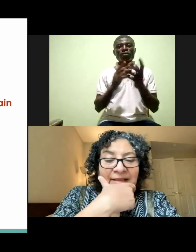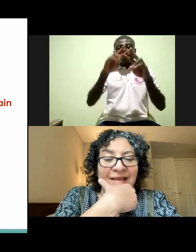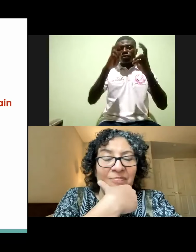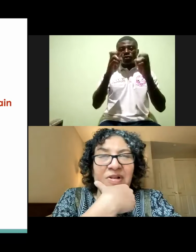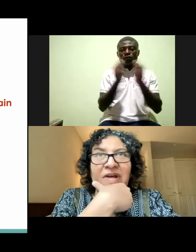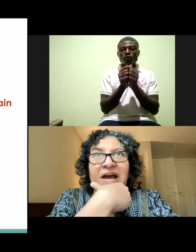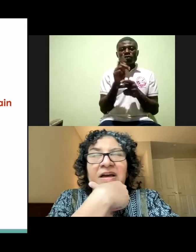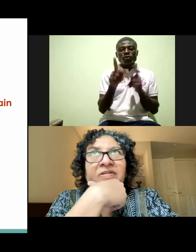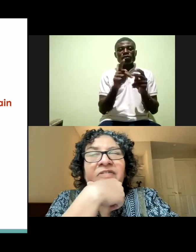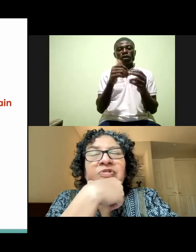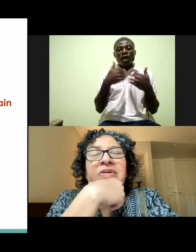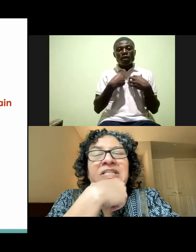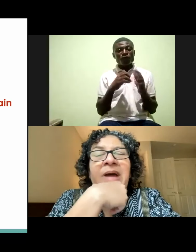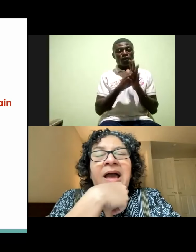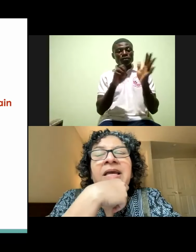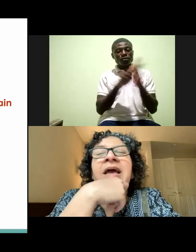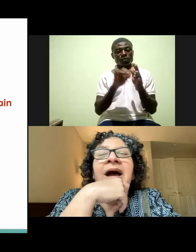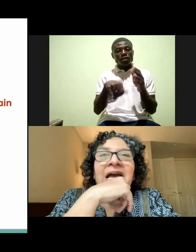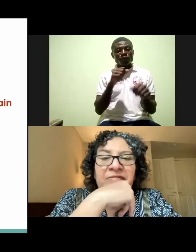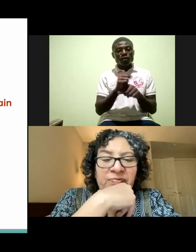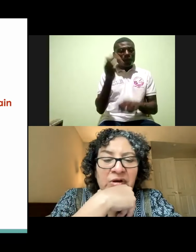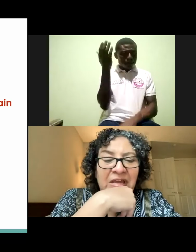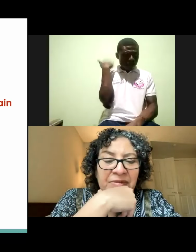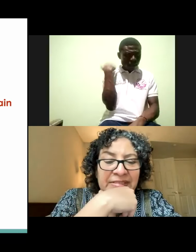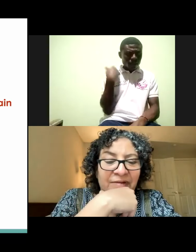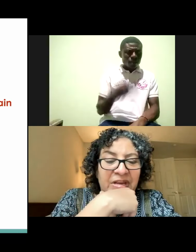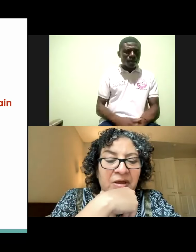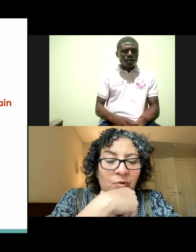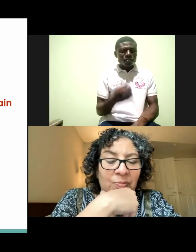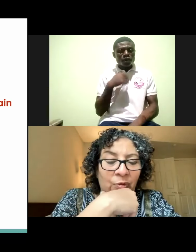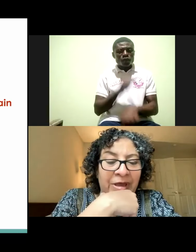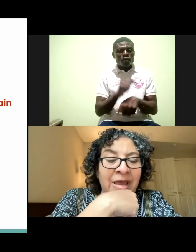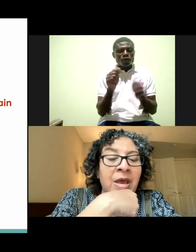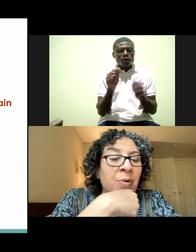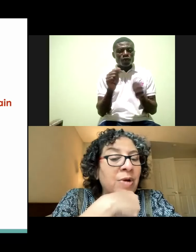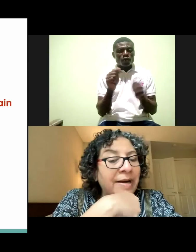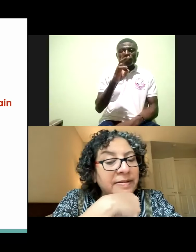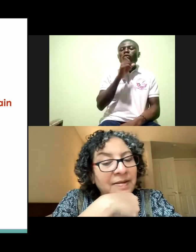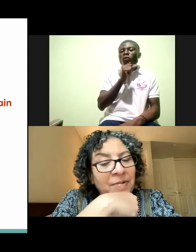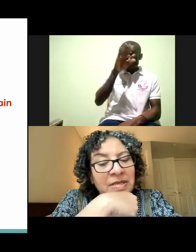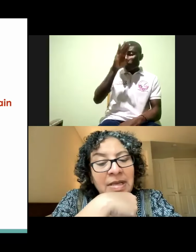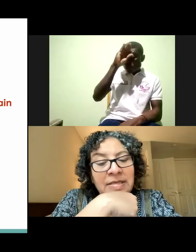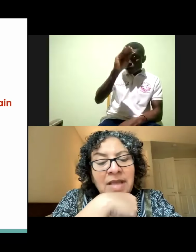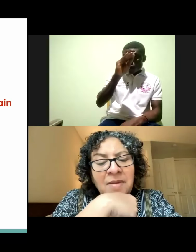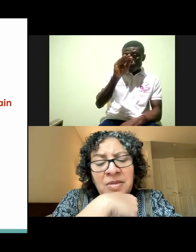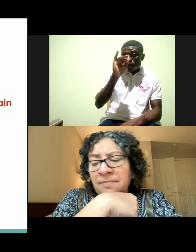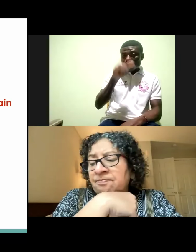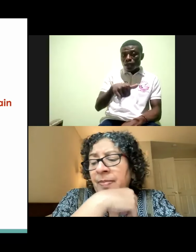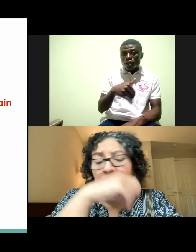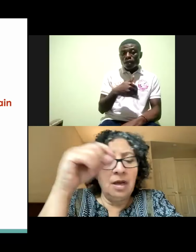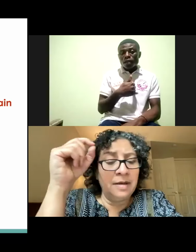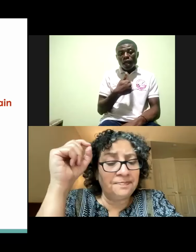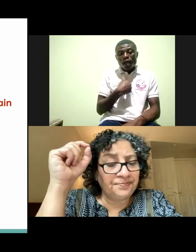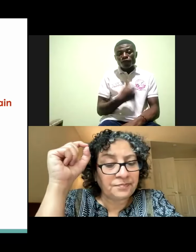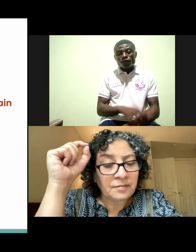you one example. A few years back, I was working with a 7-year-old boy who had some